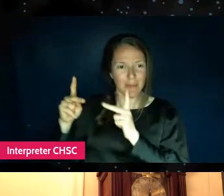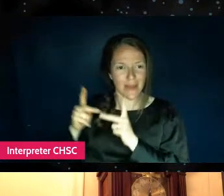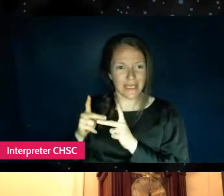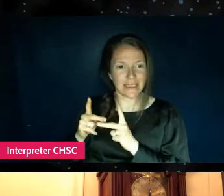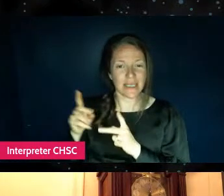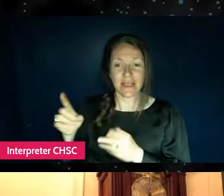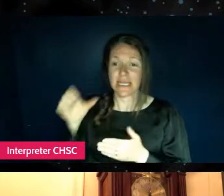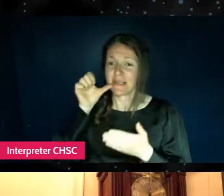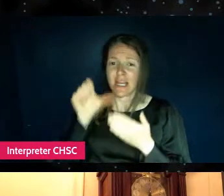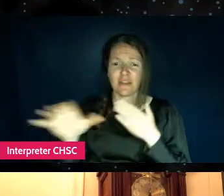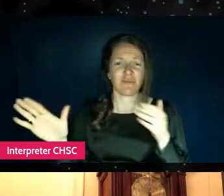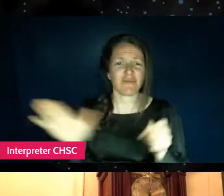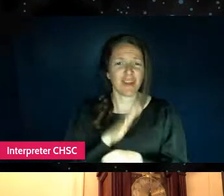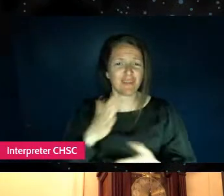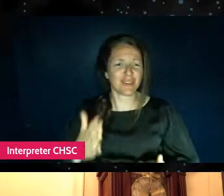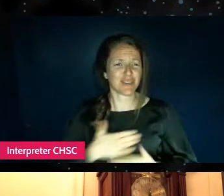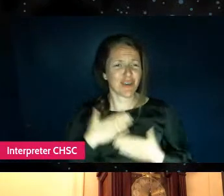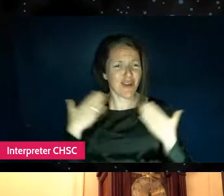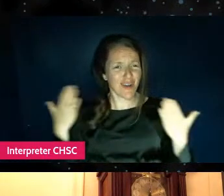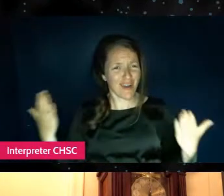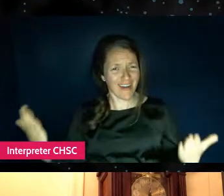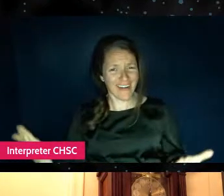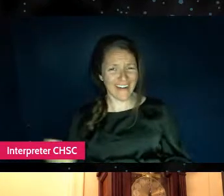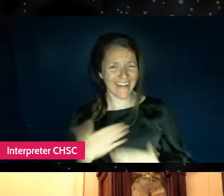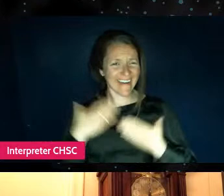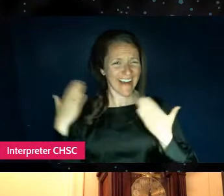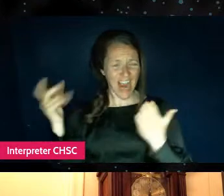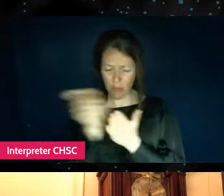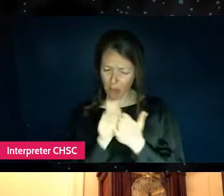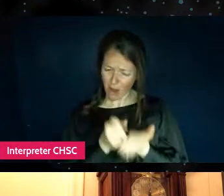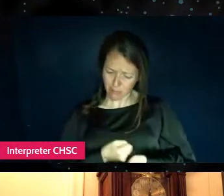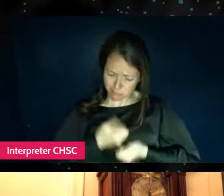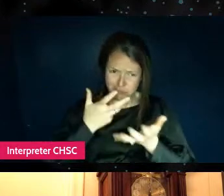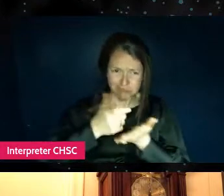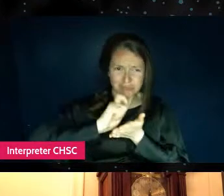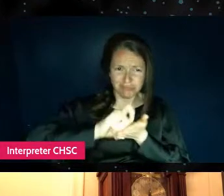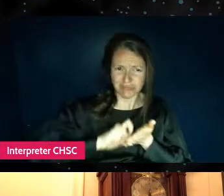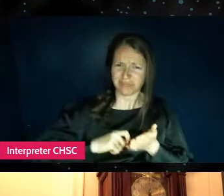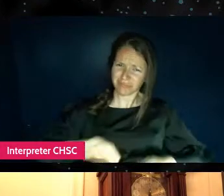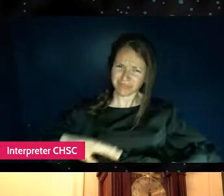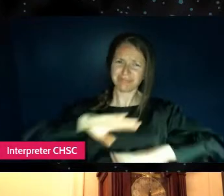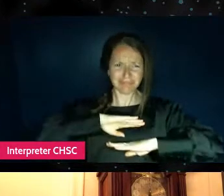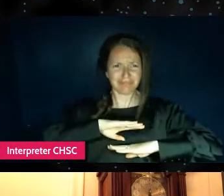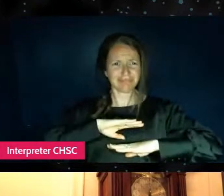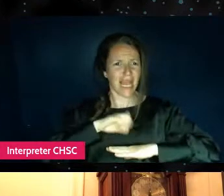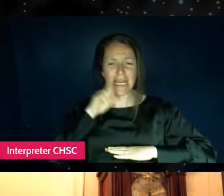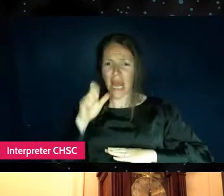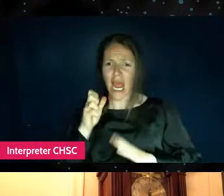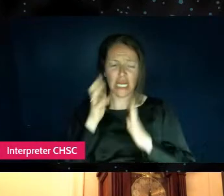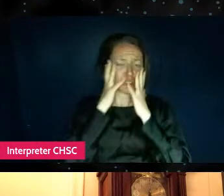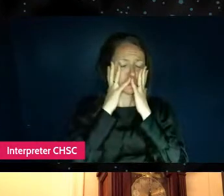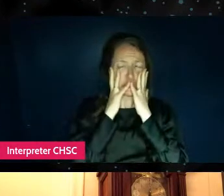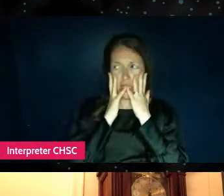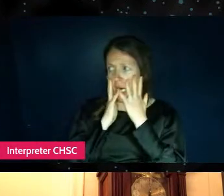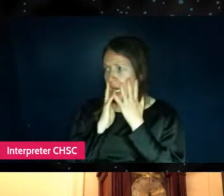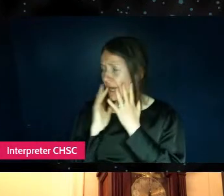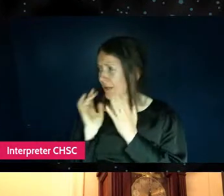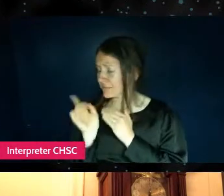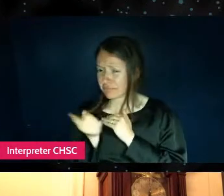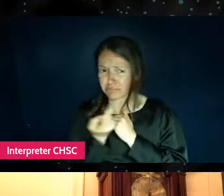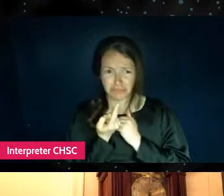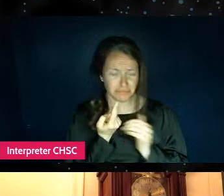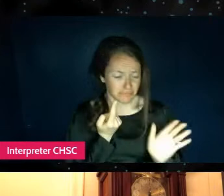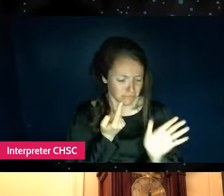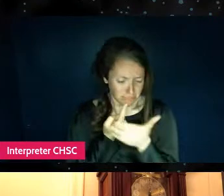of joyful and jubilant, and the people that are writing them are very well adjusted, and they're not ashamed, and they're not hiding, and they're